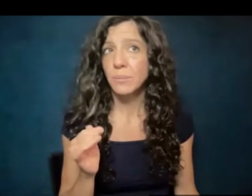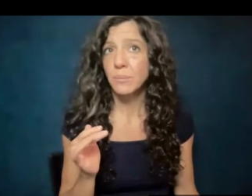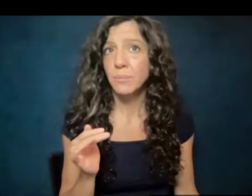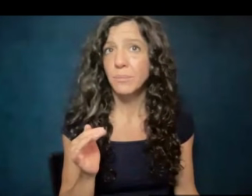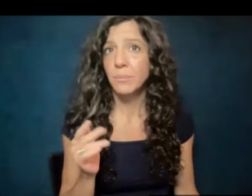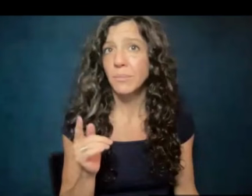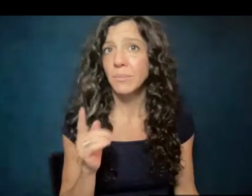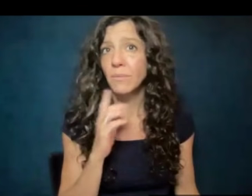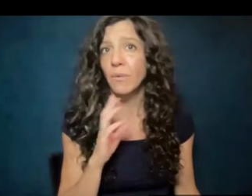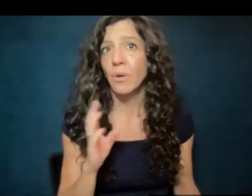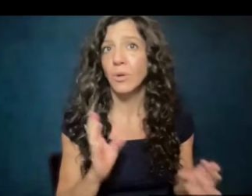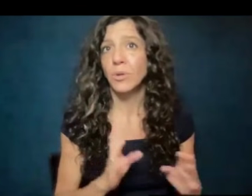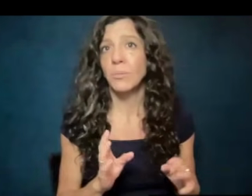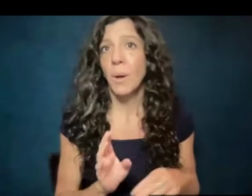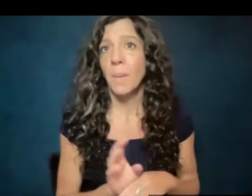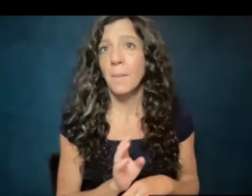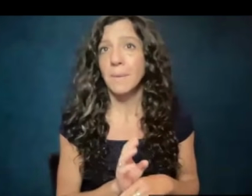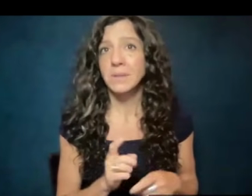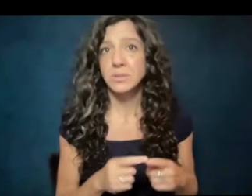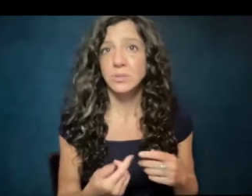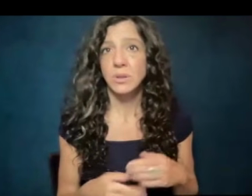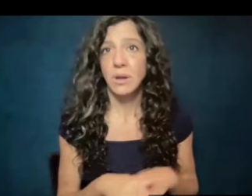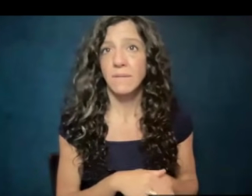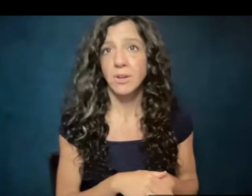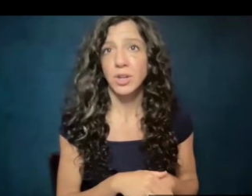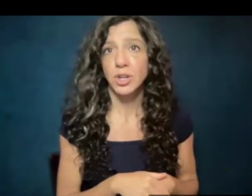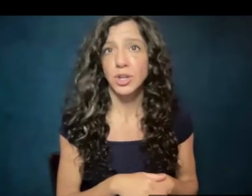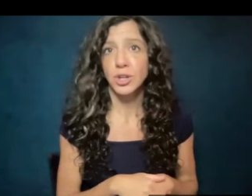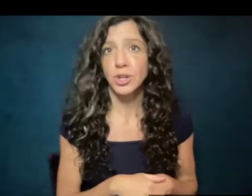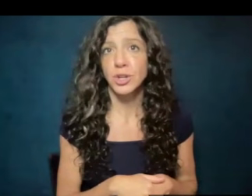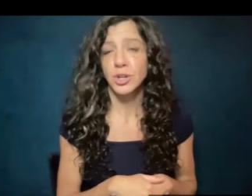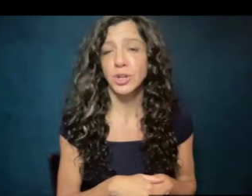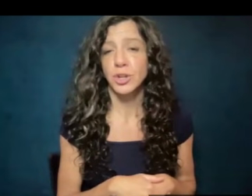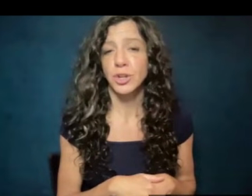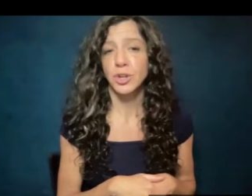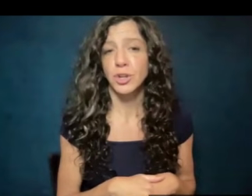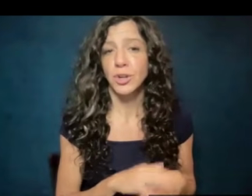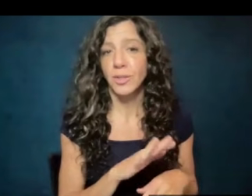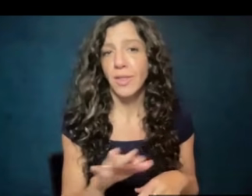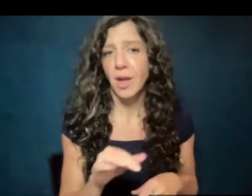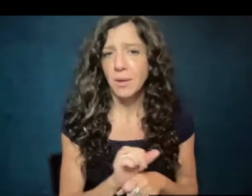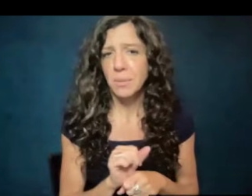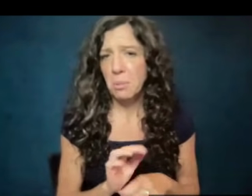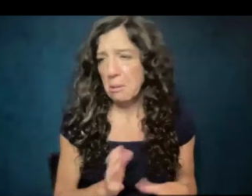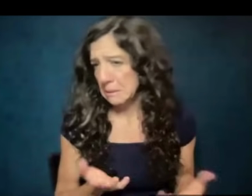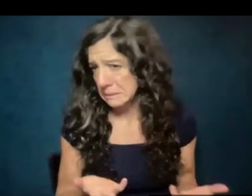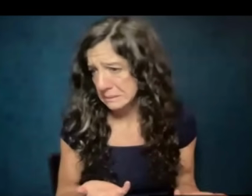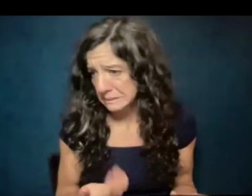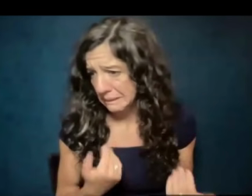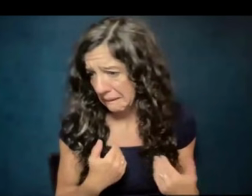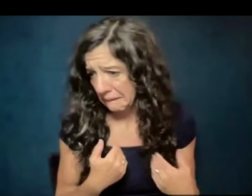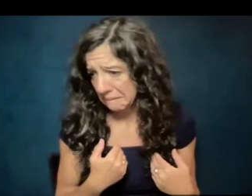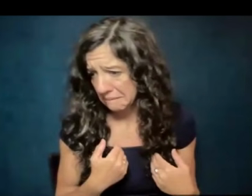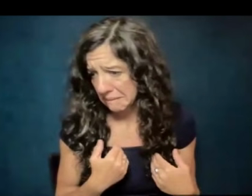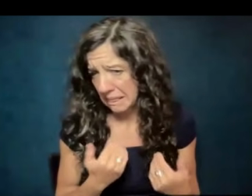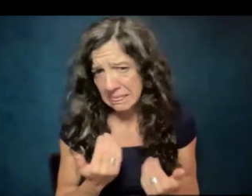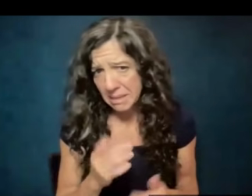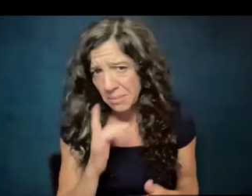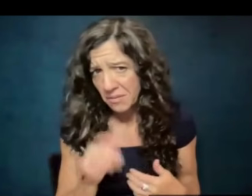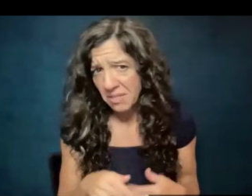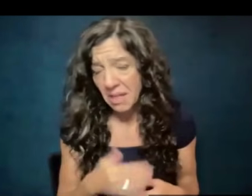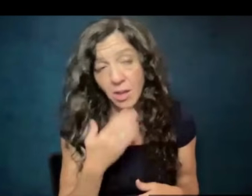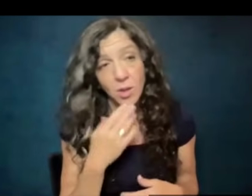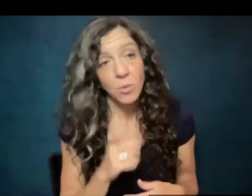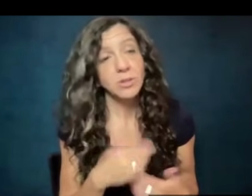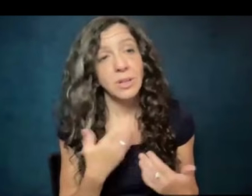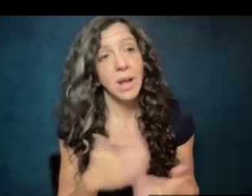for a small business to cover um, their employees. I don't know if there is like a limit. That's a good